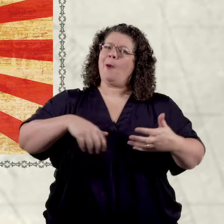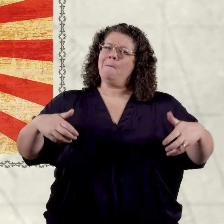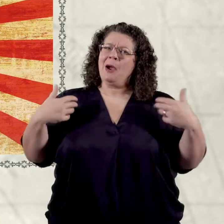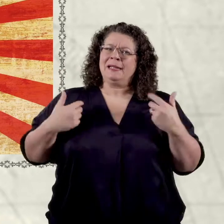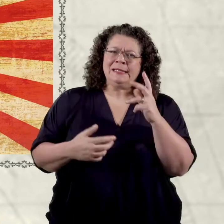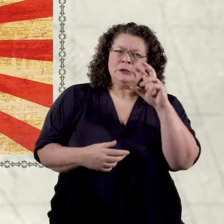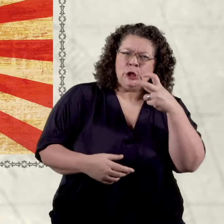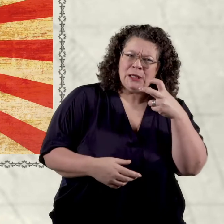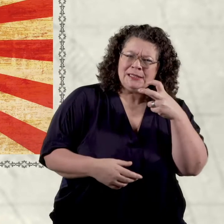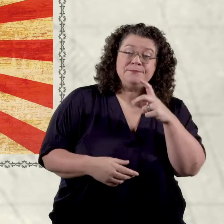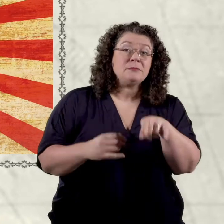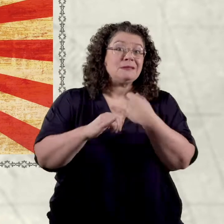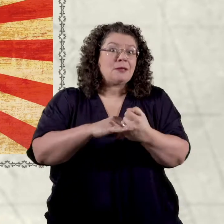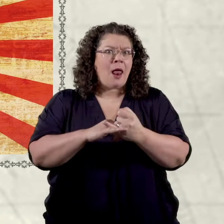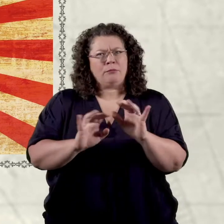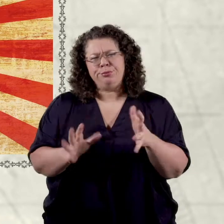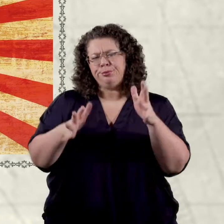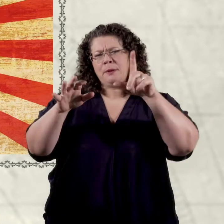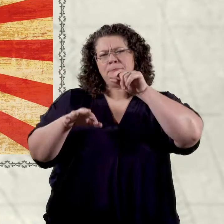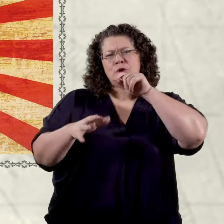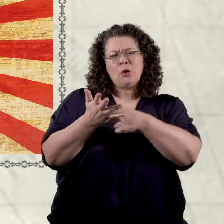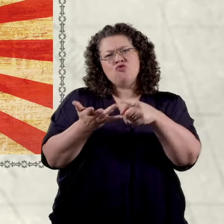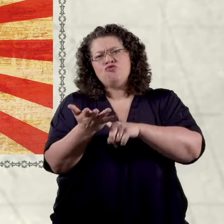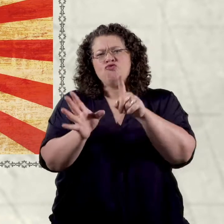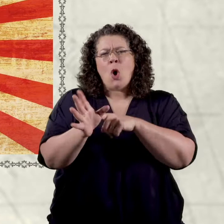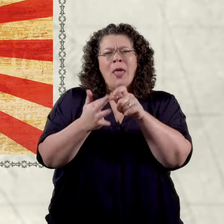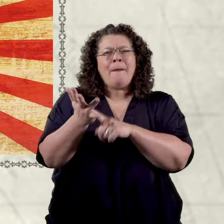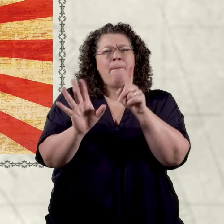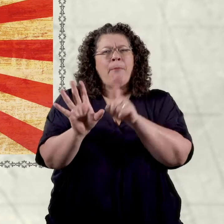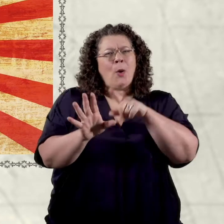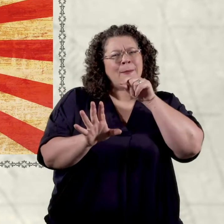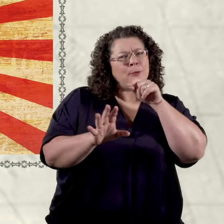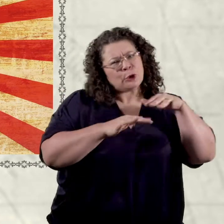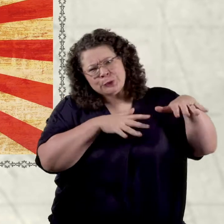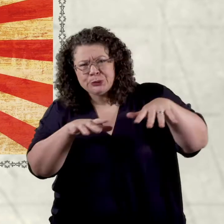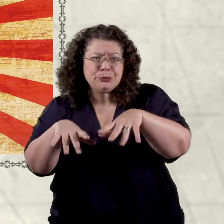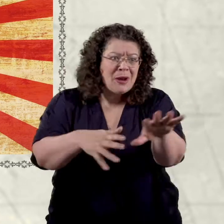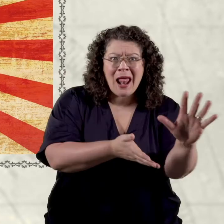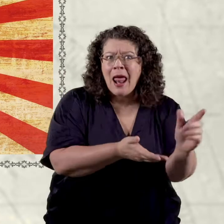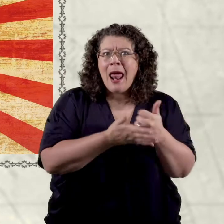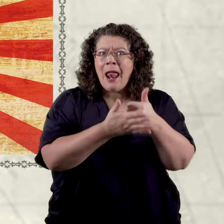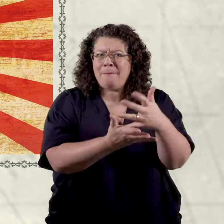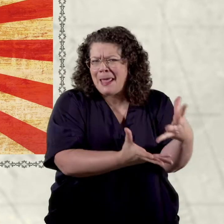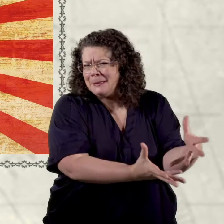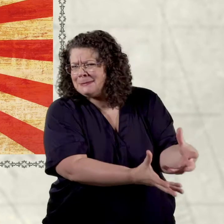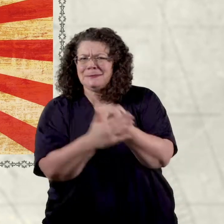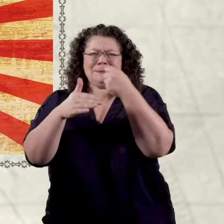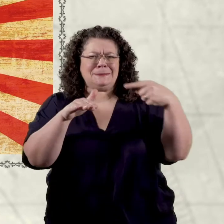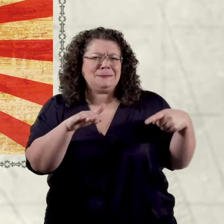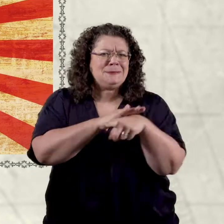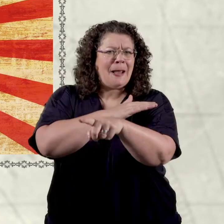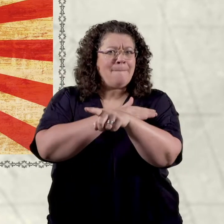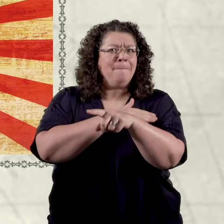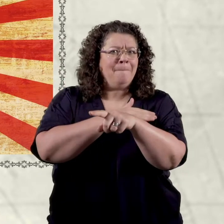Until a colourful bird, the roly-poly bird, helps them to escape, and they get Mr. and Mrs. Twit back